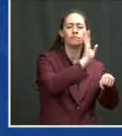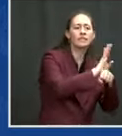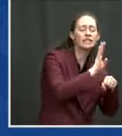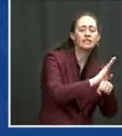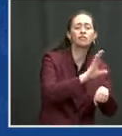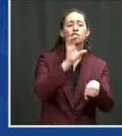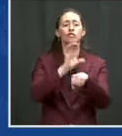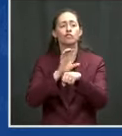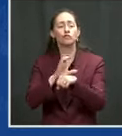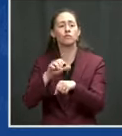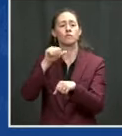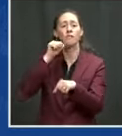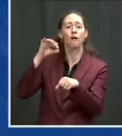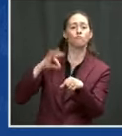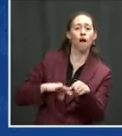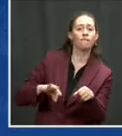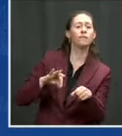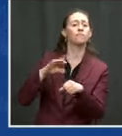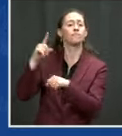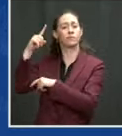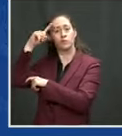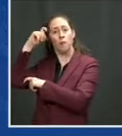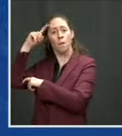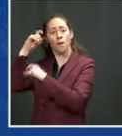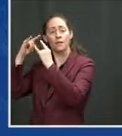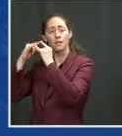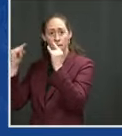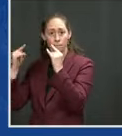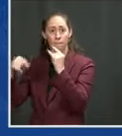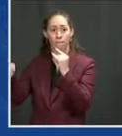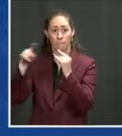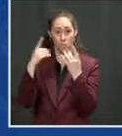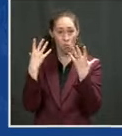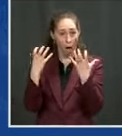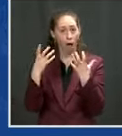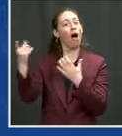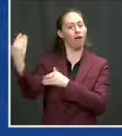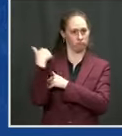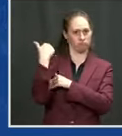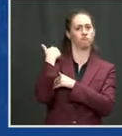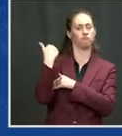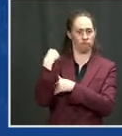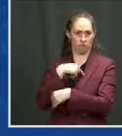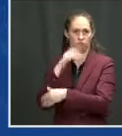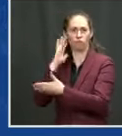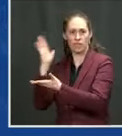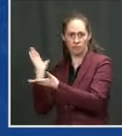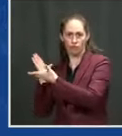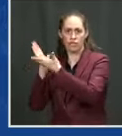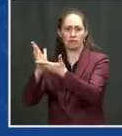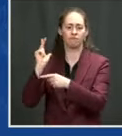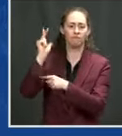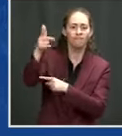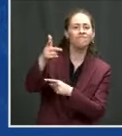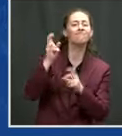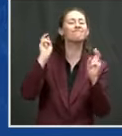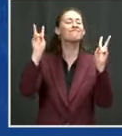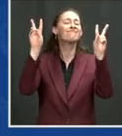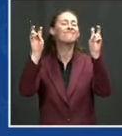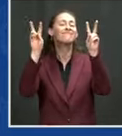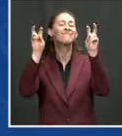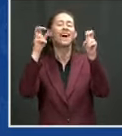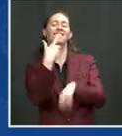clinic can request one. We go directly to them. They have a party. People can come and get vaccinated. And we're finding that